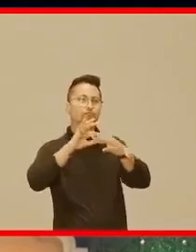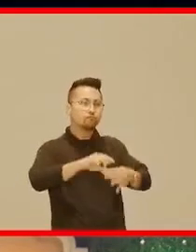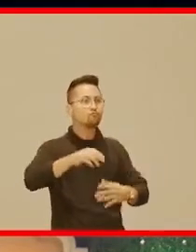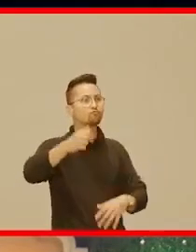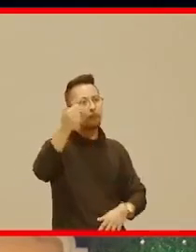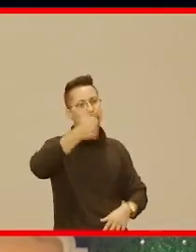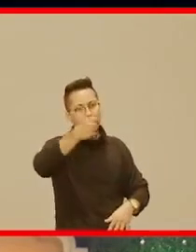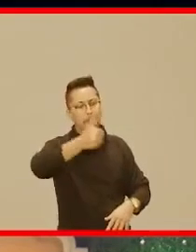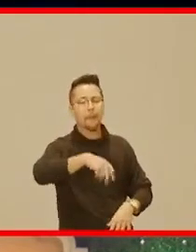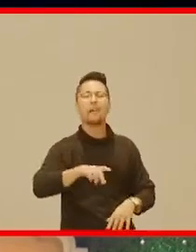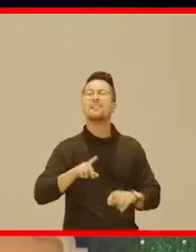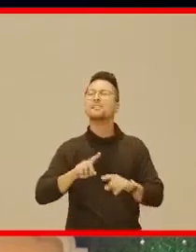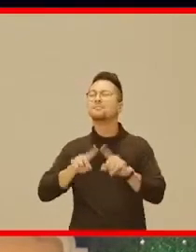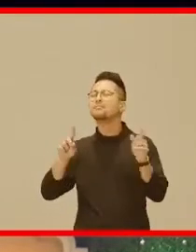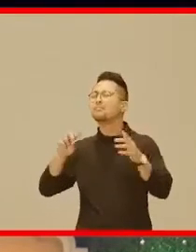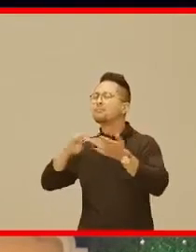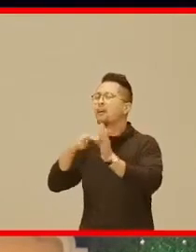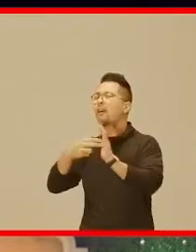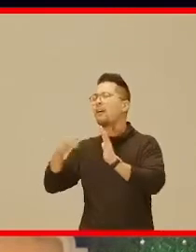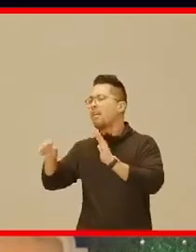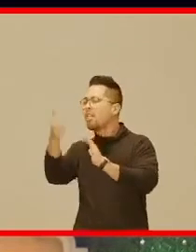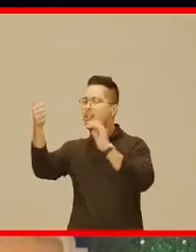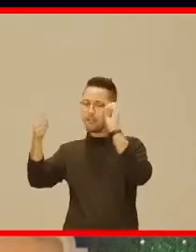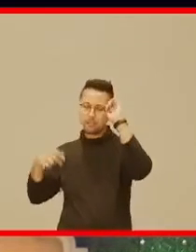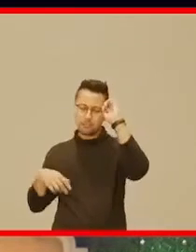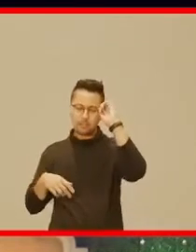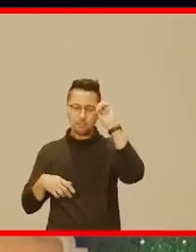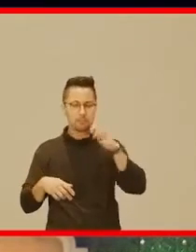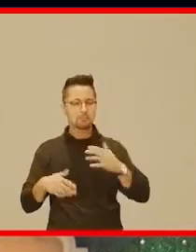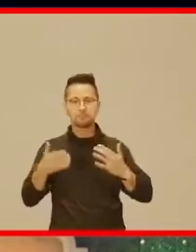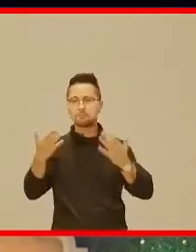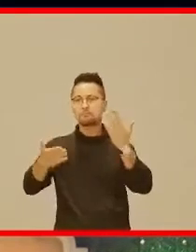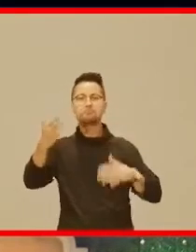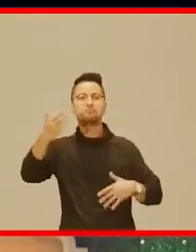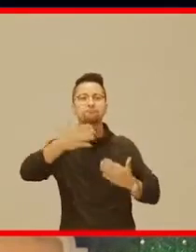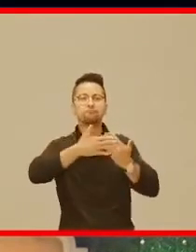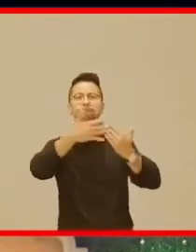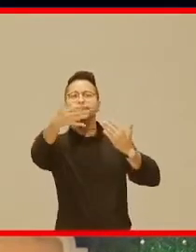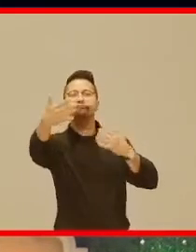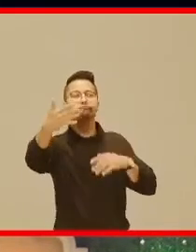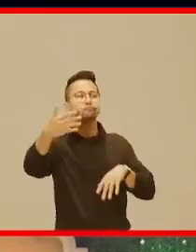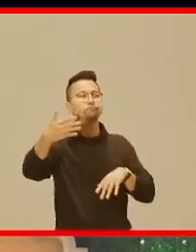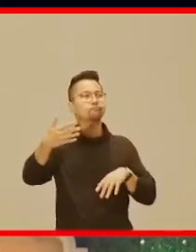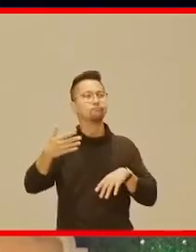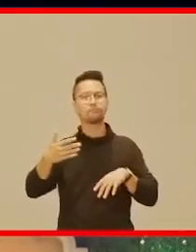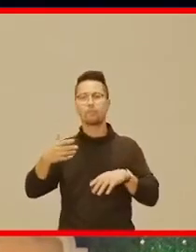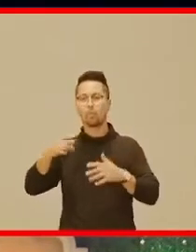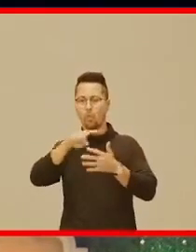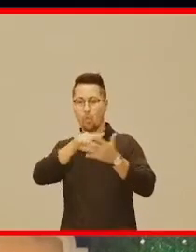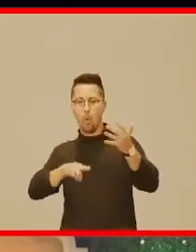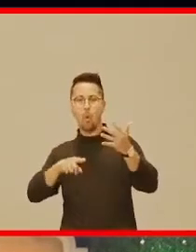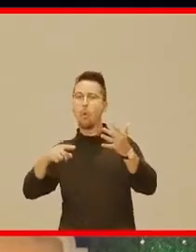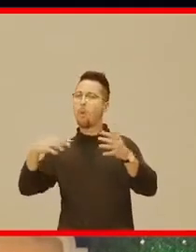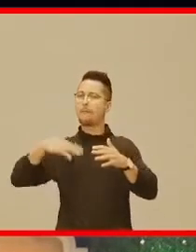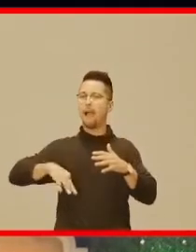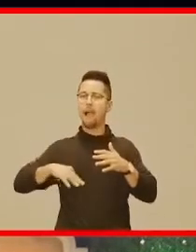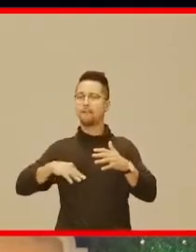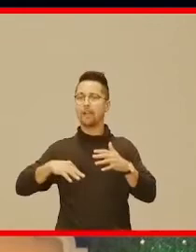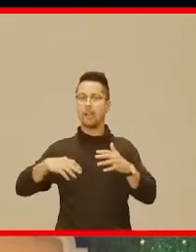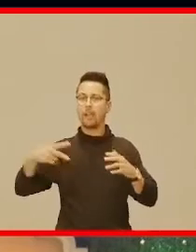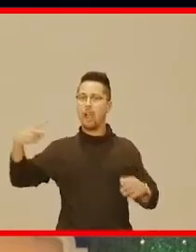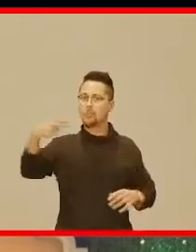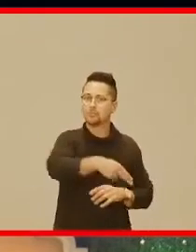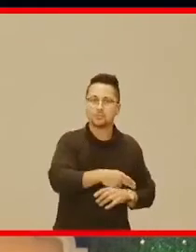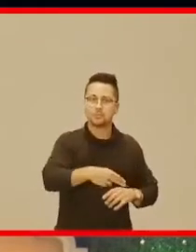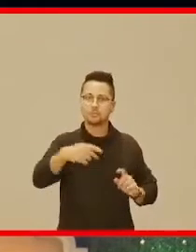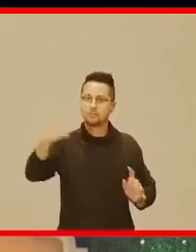sometimes if there comes a time where a lot of those benefits can actually get cut, because really, even though you